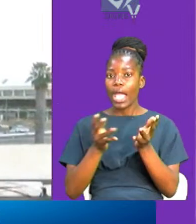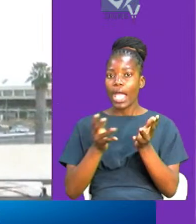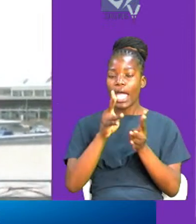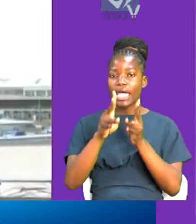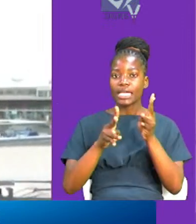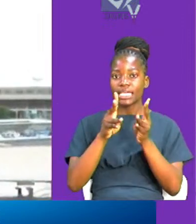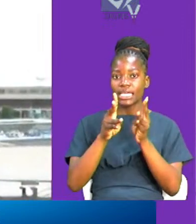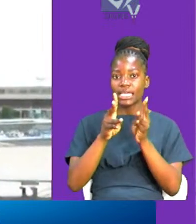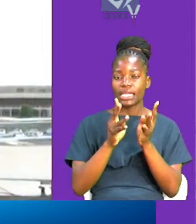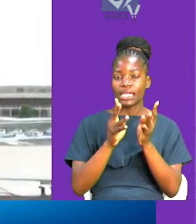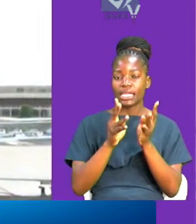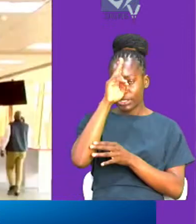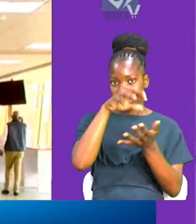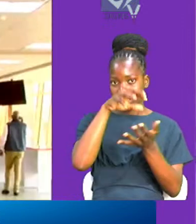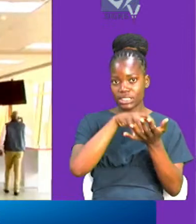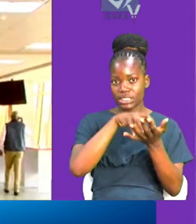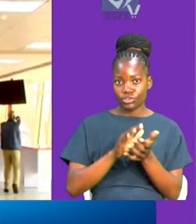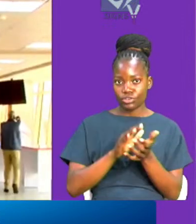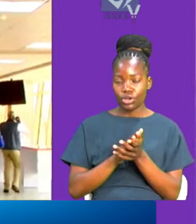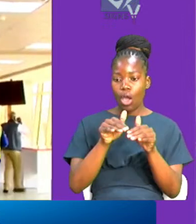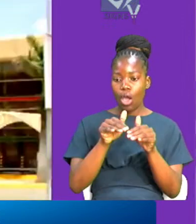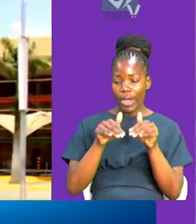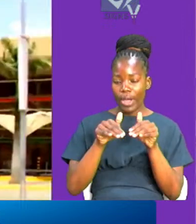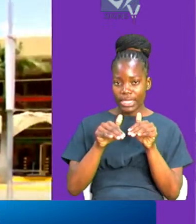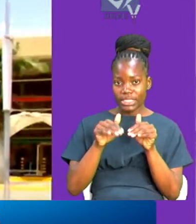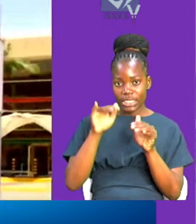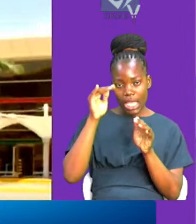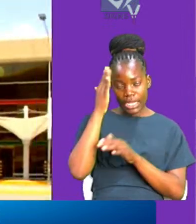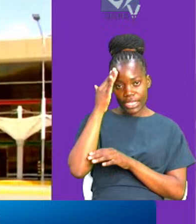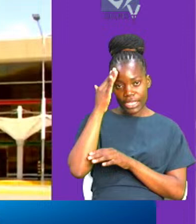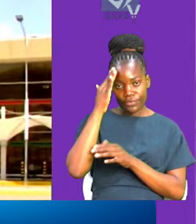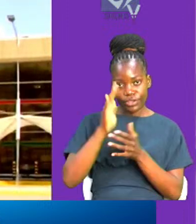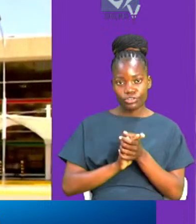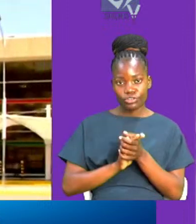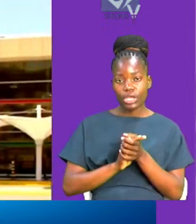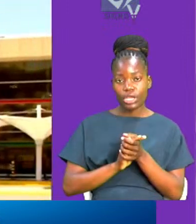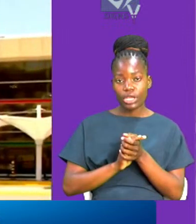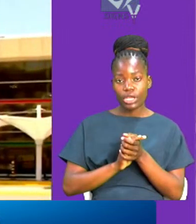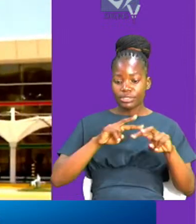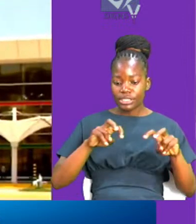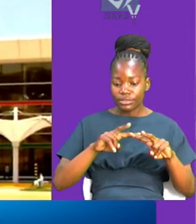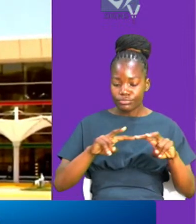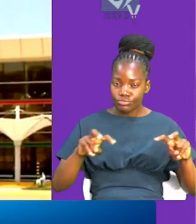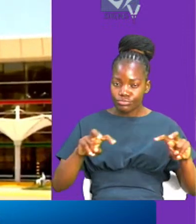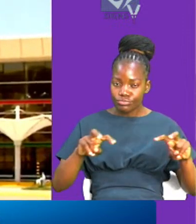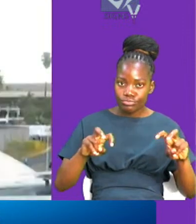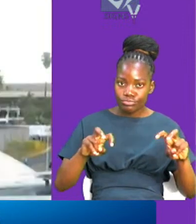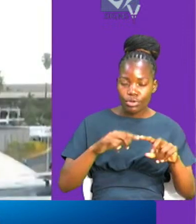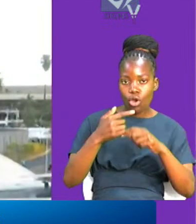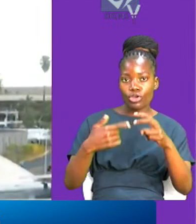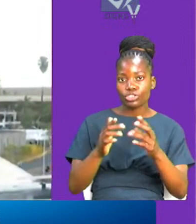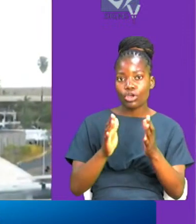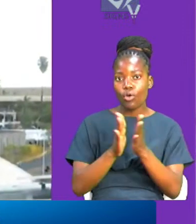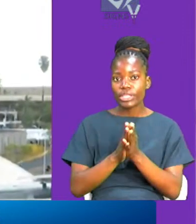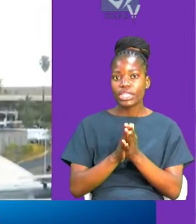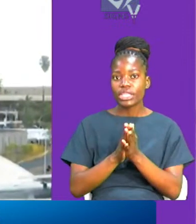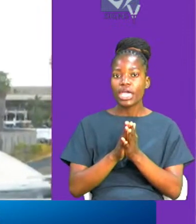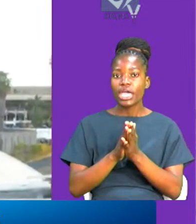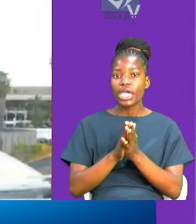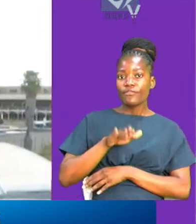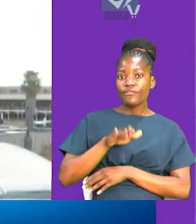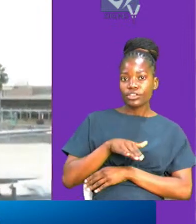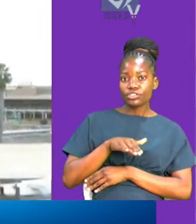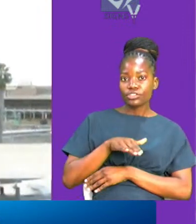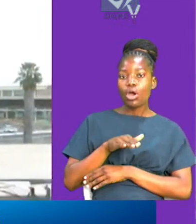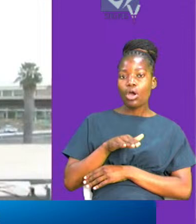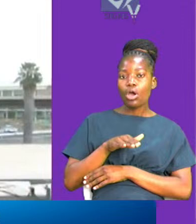police station pending identification. As detectives probe the case, the Federation of Women Lawyers, FIDA,